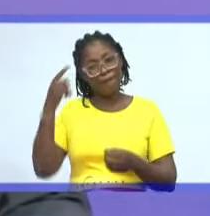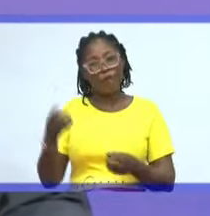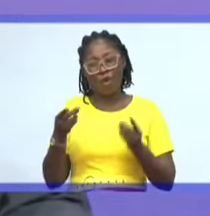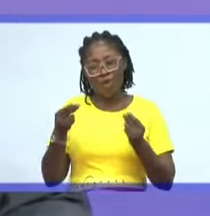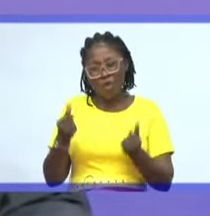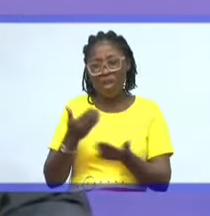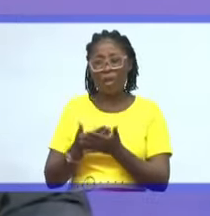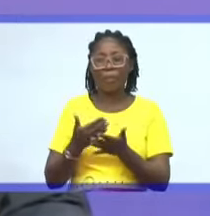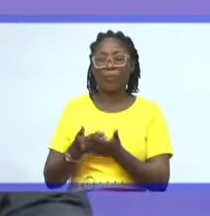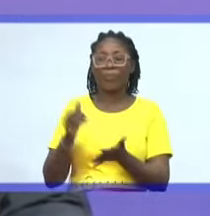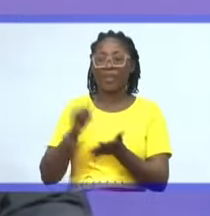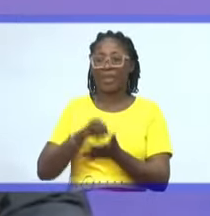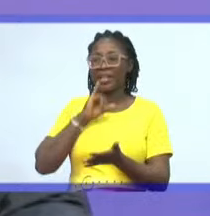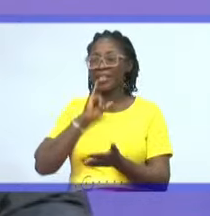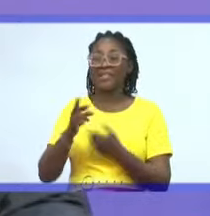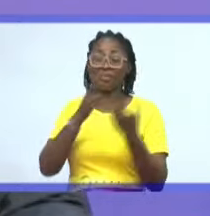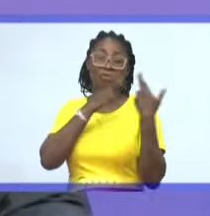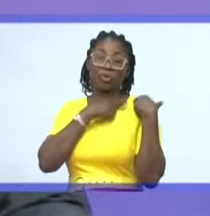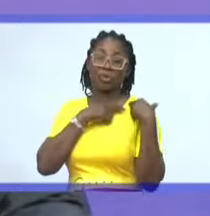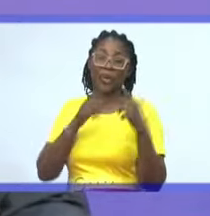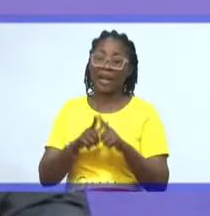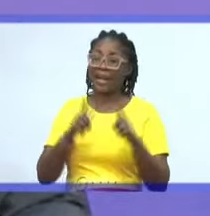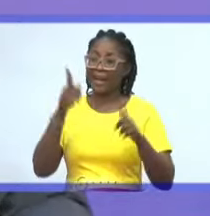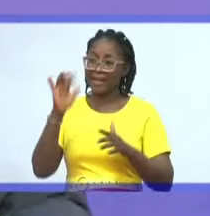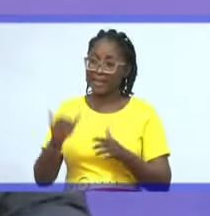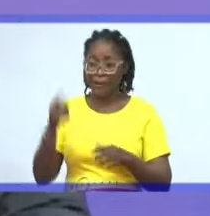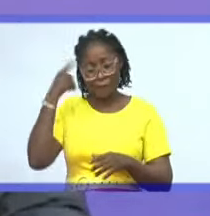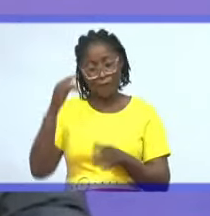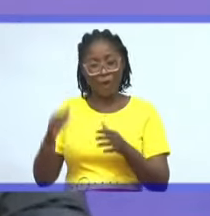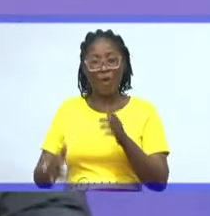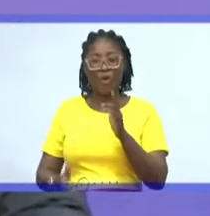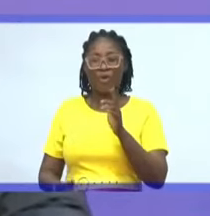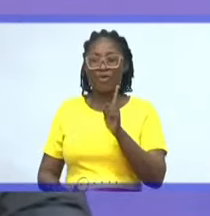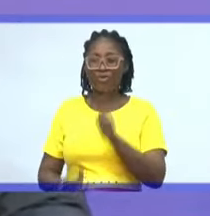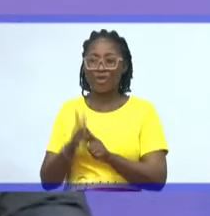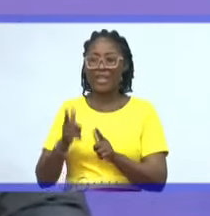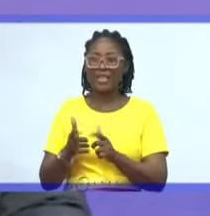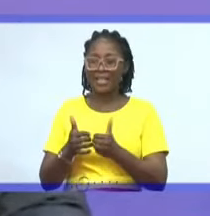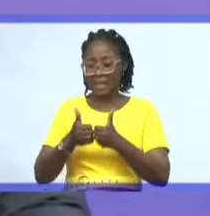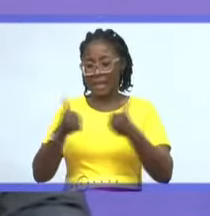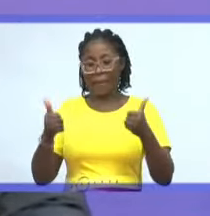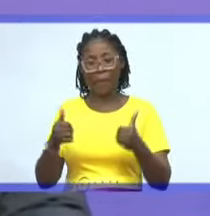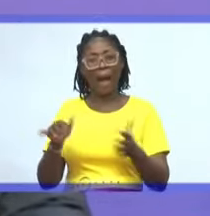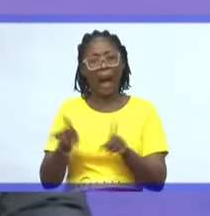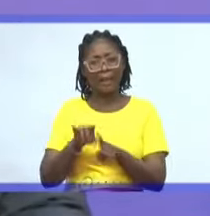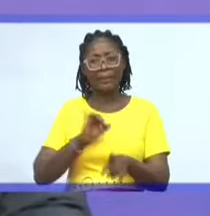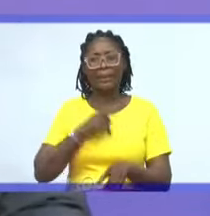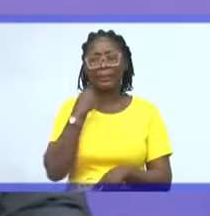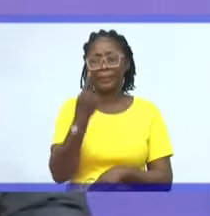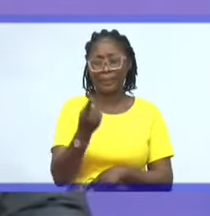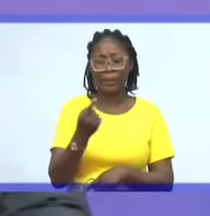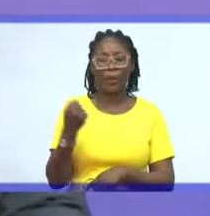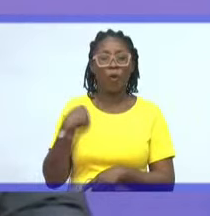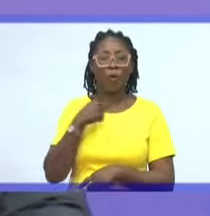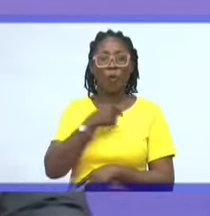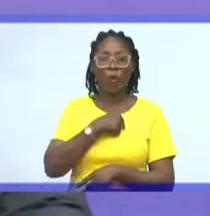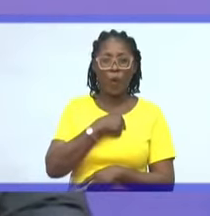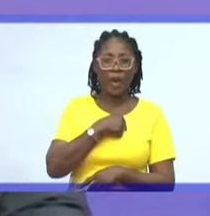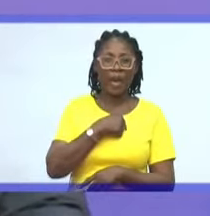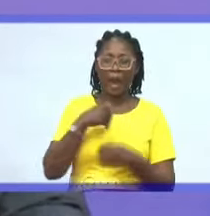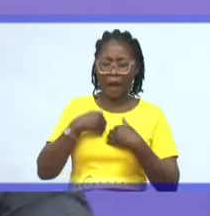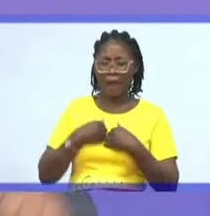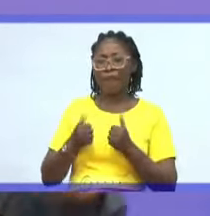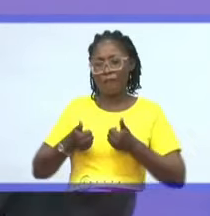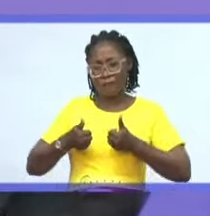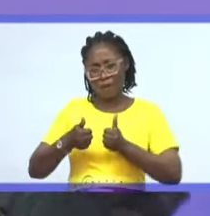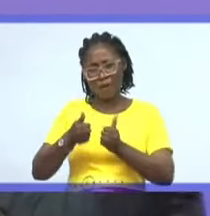was responsible largely for the very sharp increase. Well, you know, like I always say, we've been keeping the